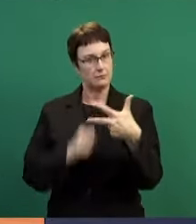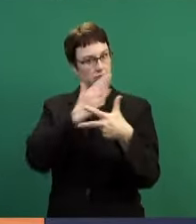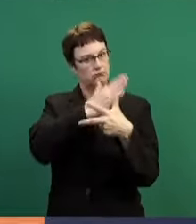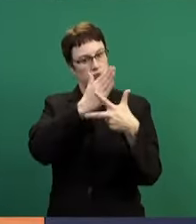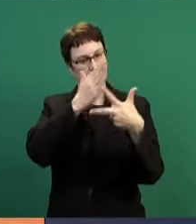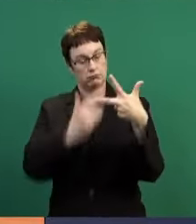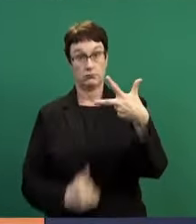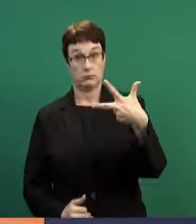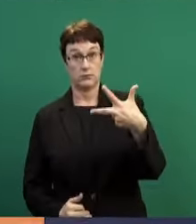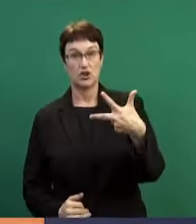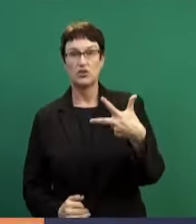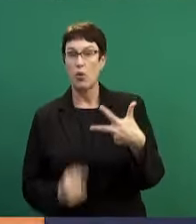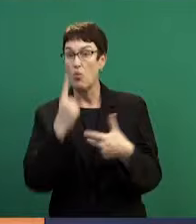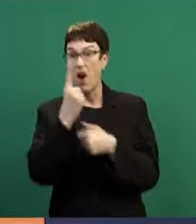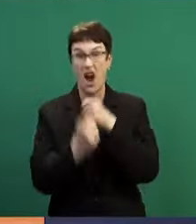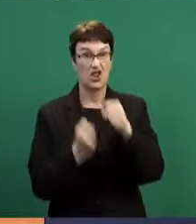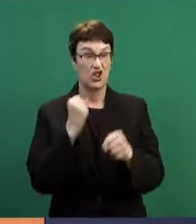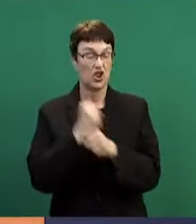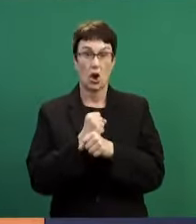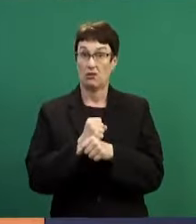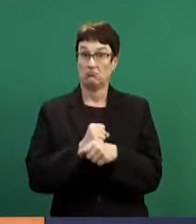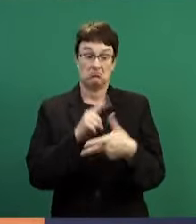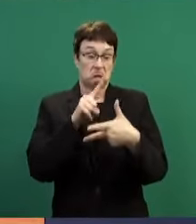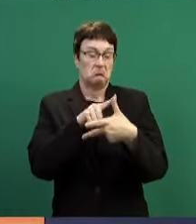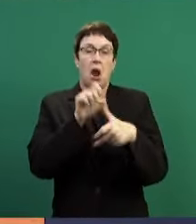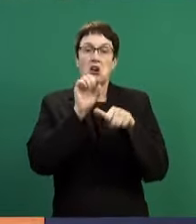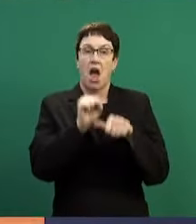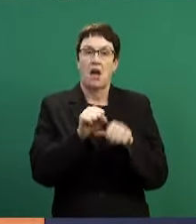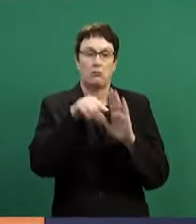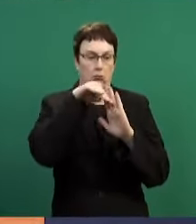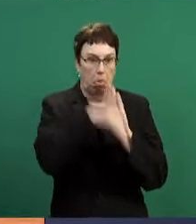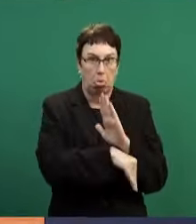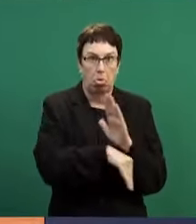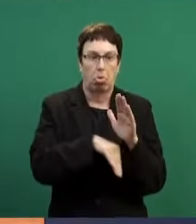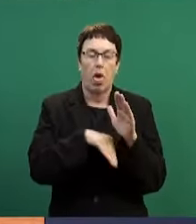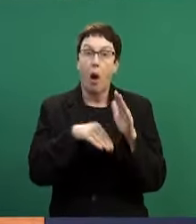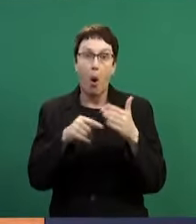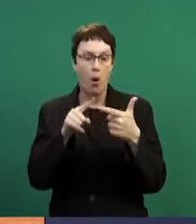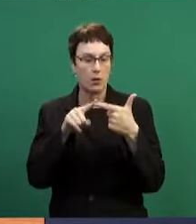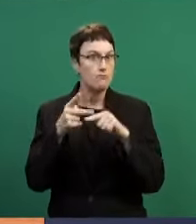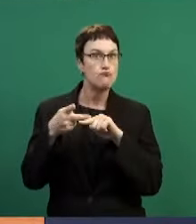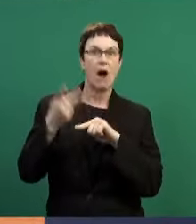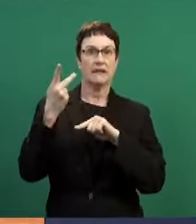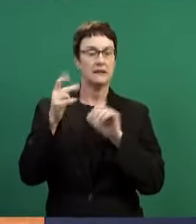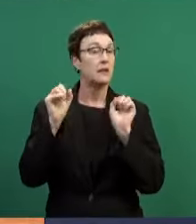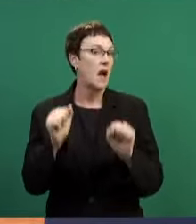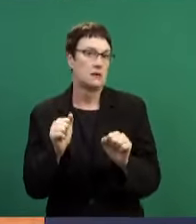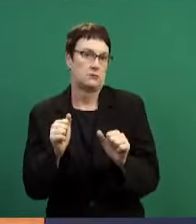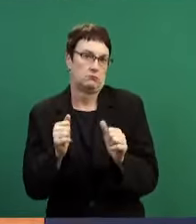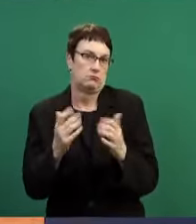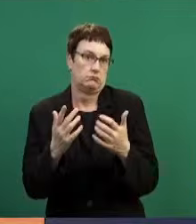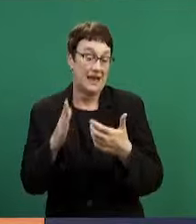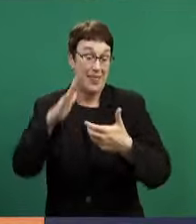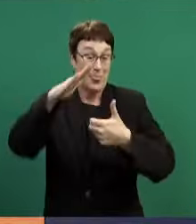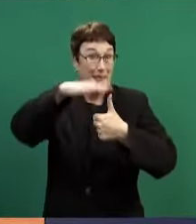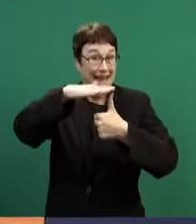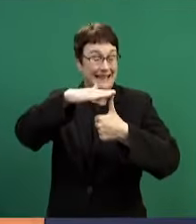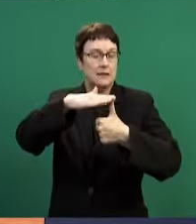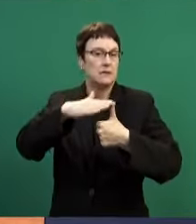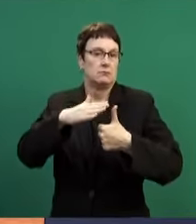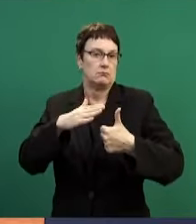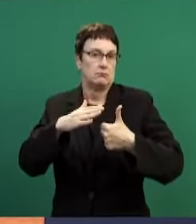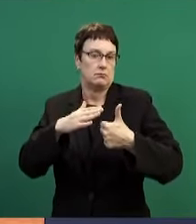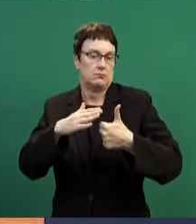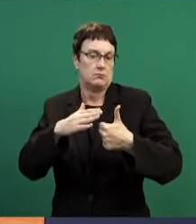given year can make a loss or a profit. The gold price adjustment account, it would be a profit